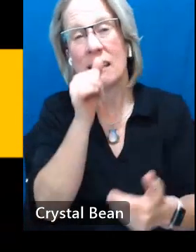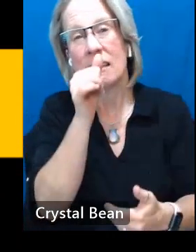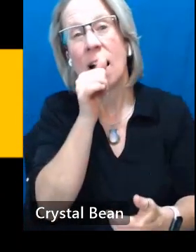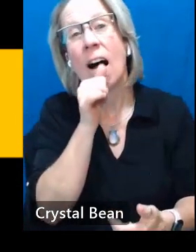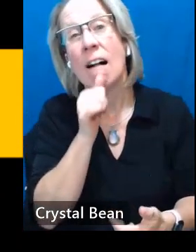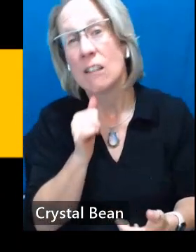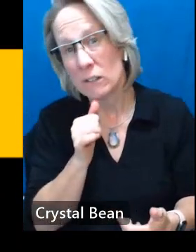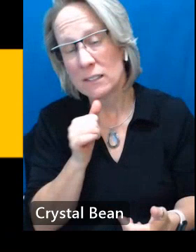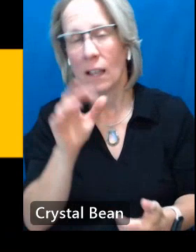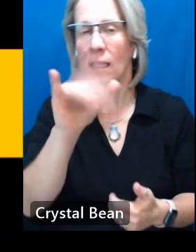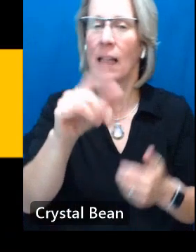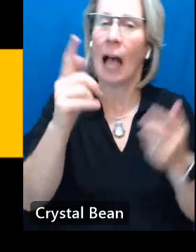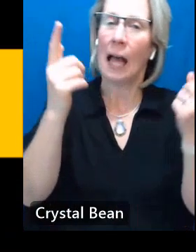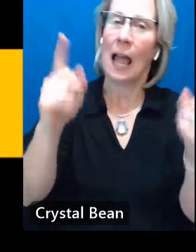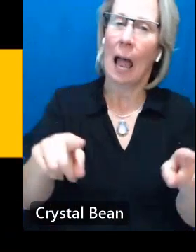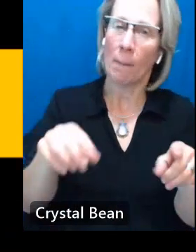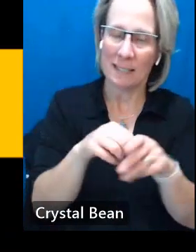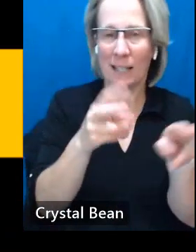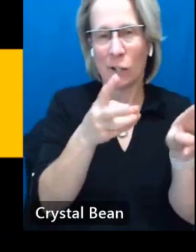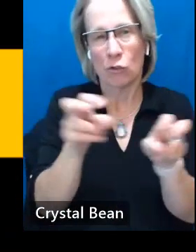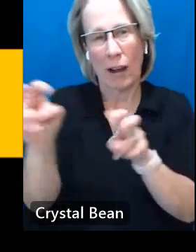journal where you're trying to transfer